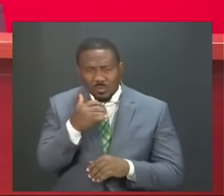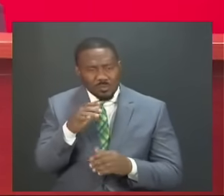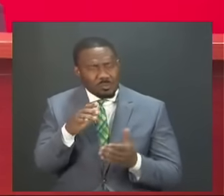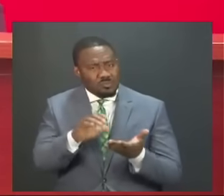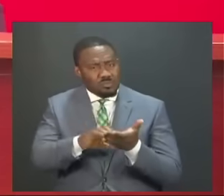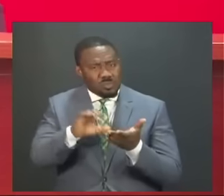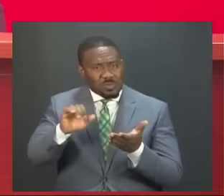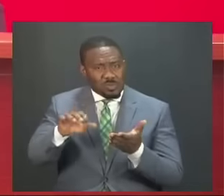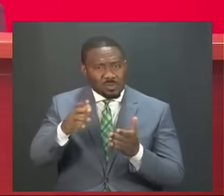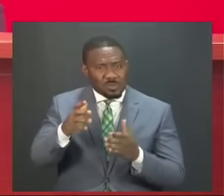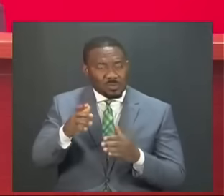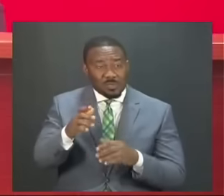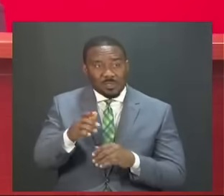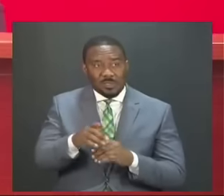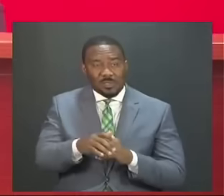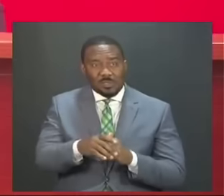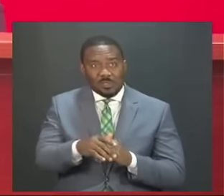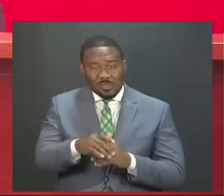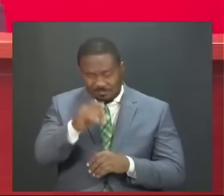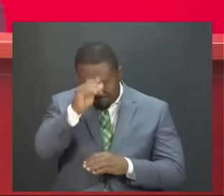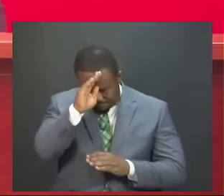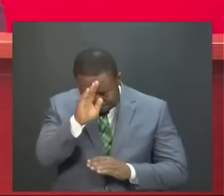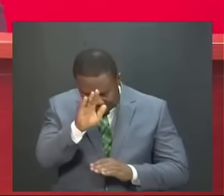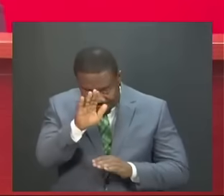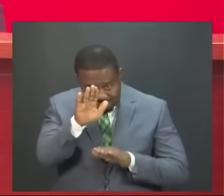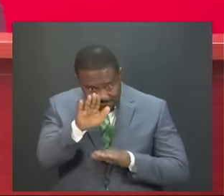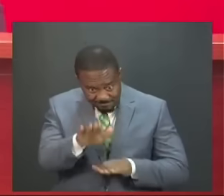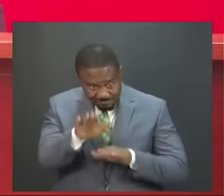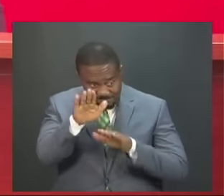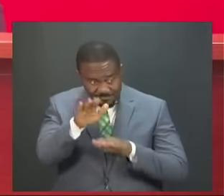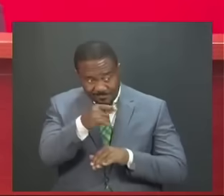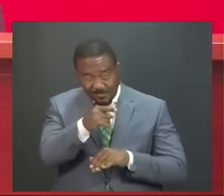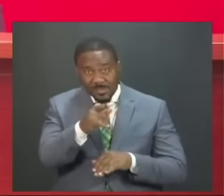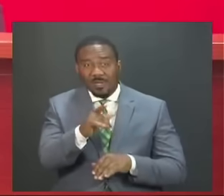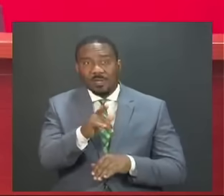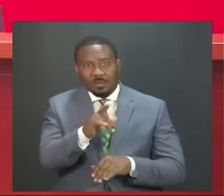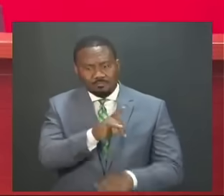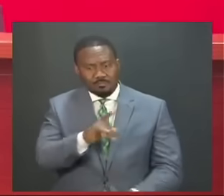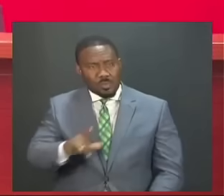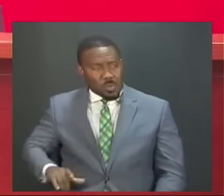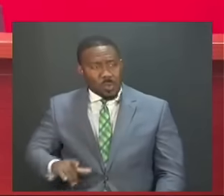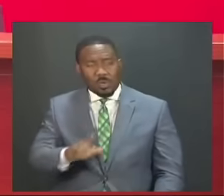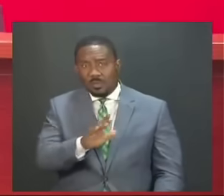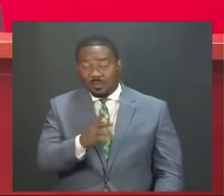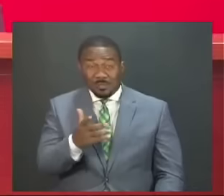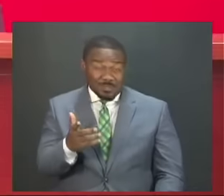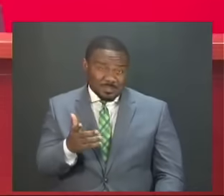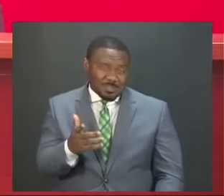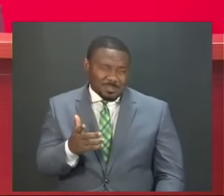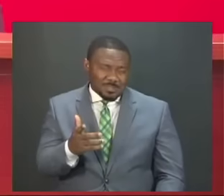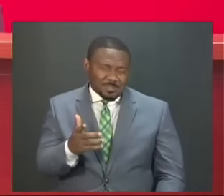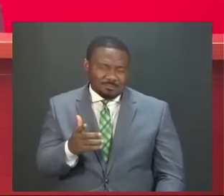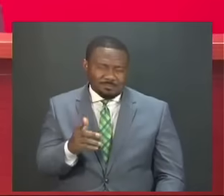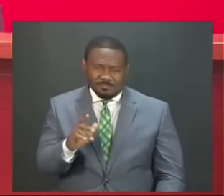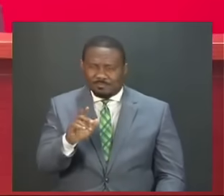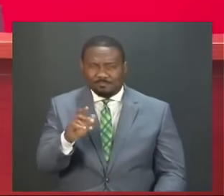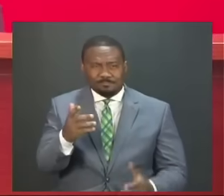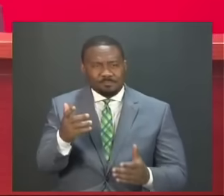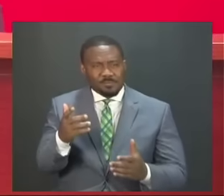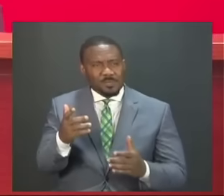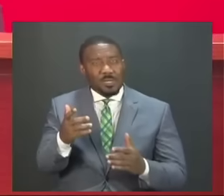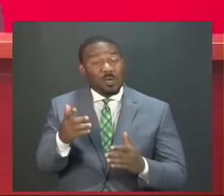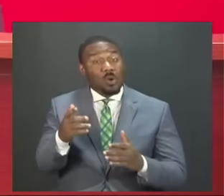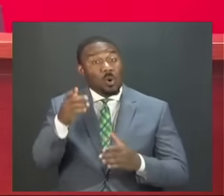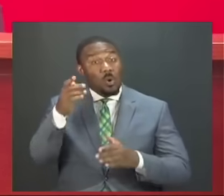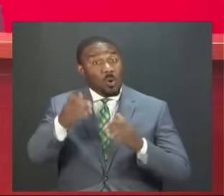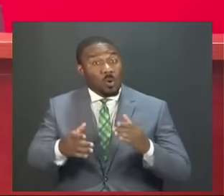her ladyship, Justice Tokunu, the court is vested with the power to so